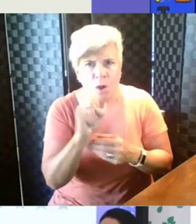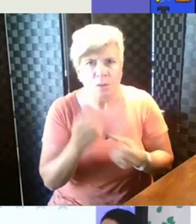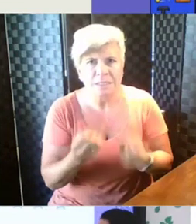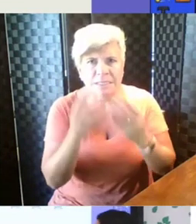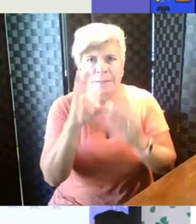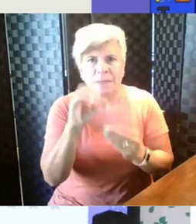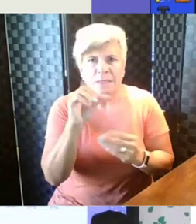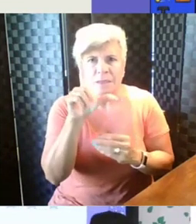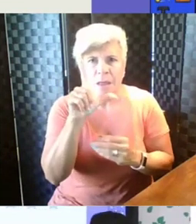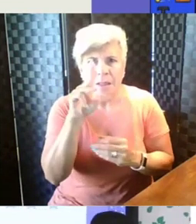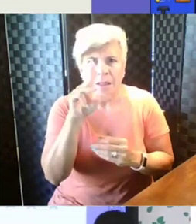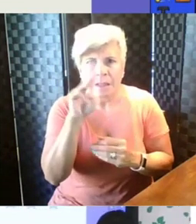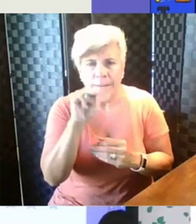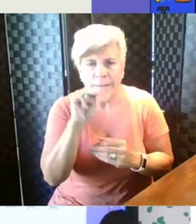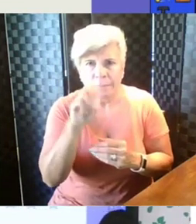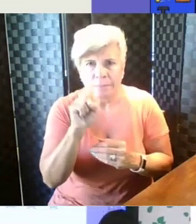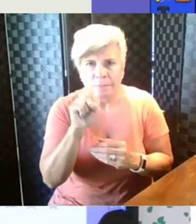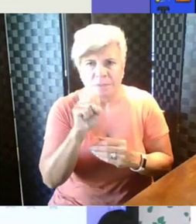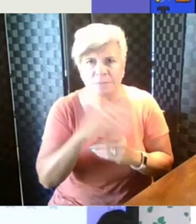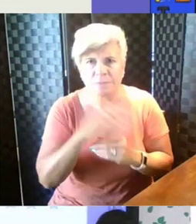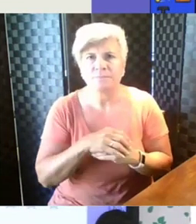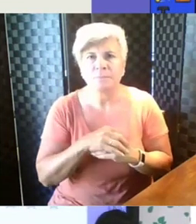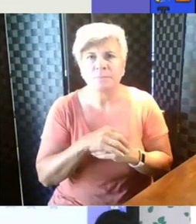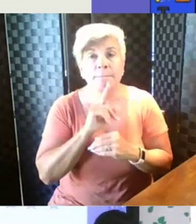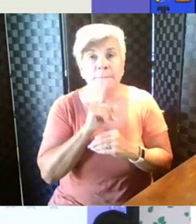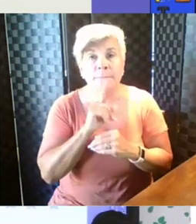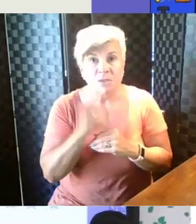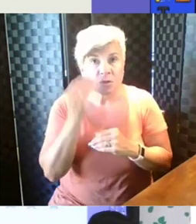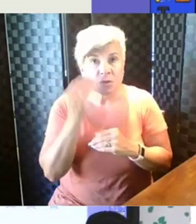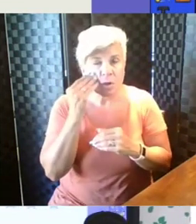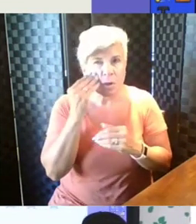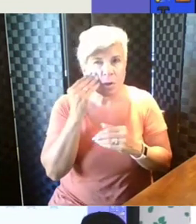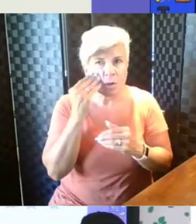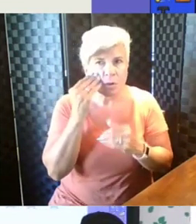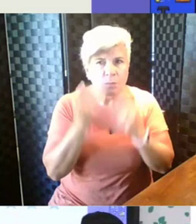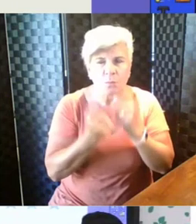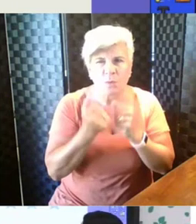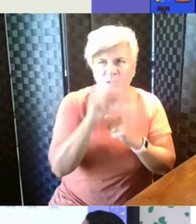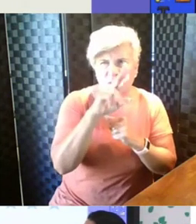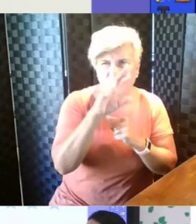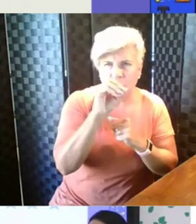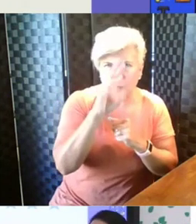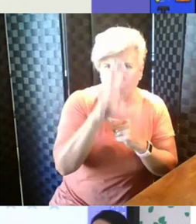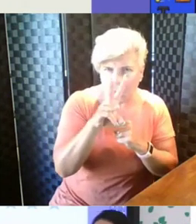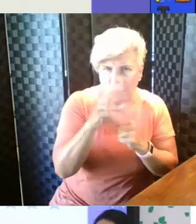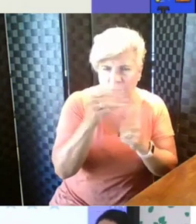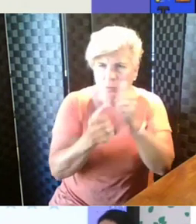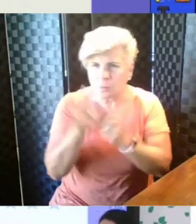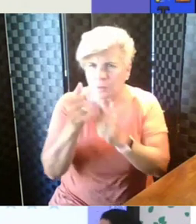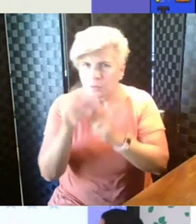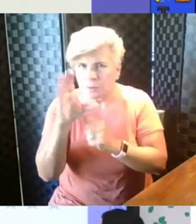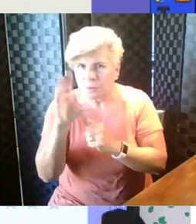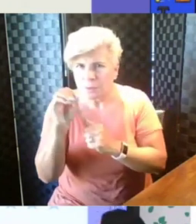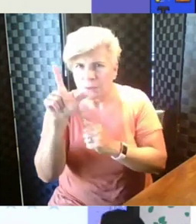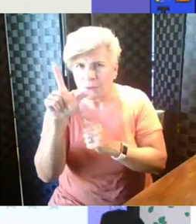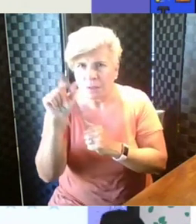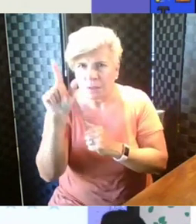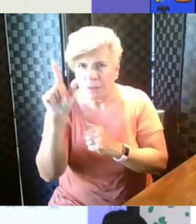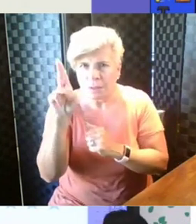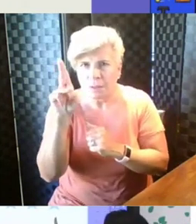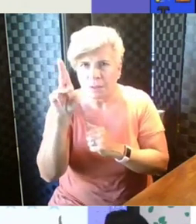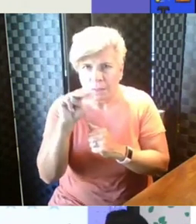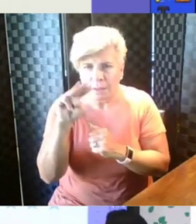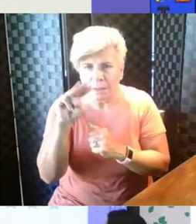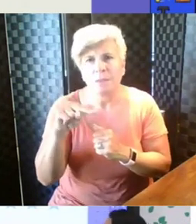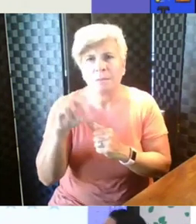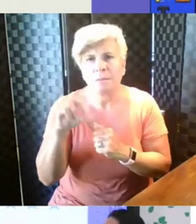many columns are in that array. So we want to make sure that we know which ones are the rows and which ones are the columns. So